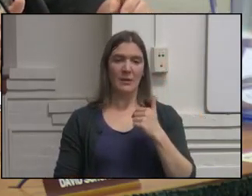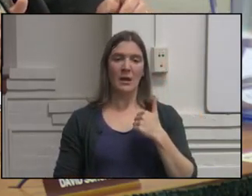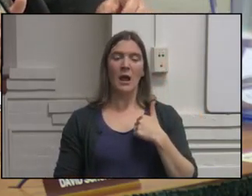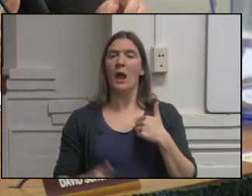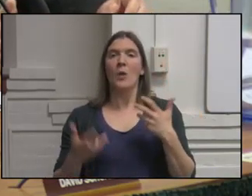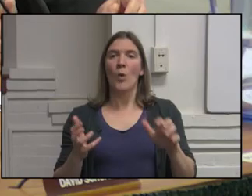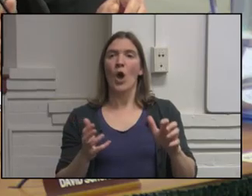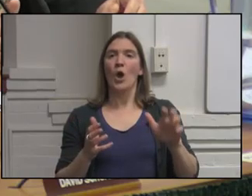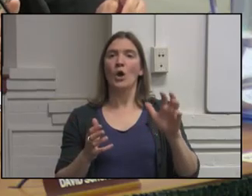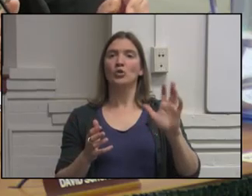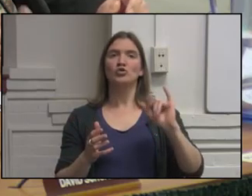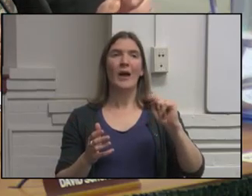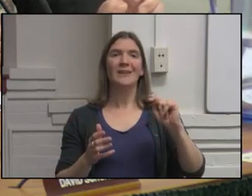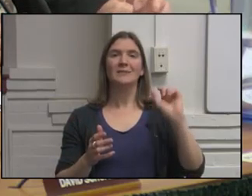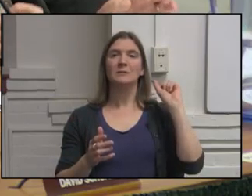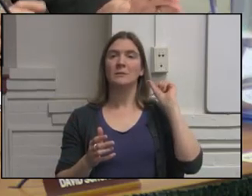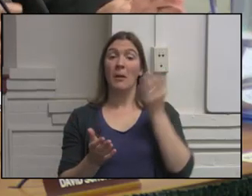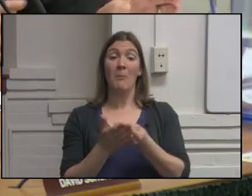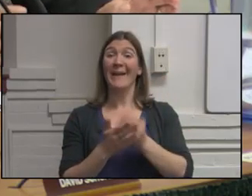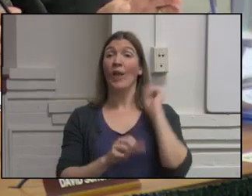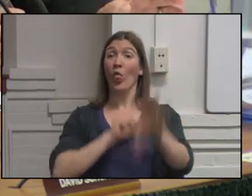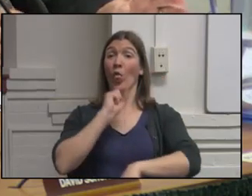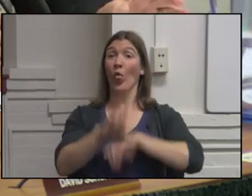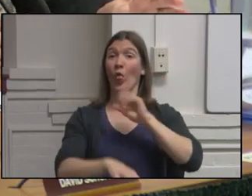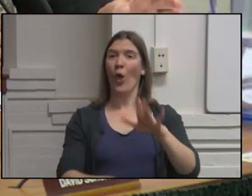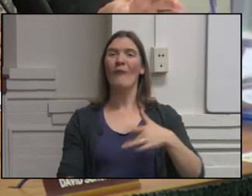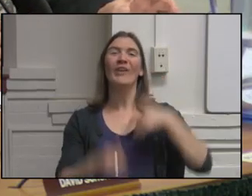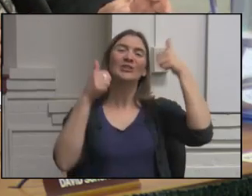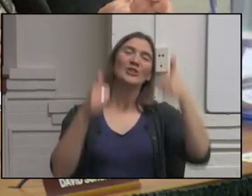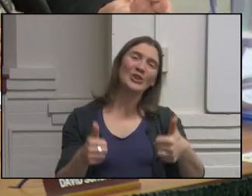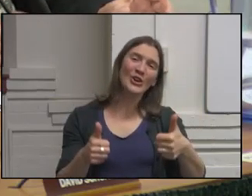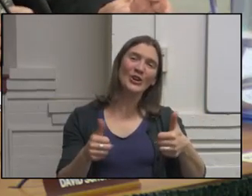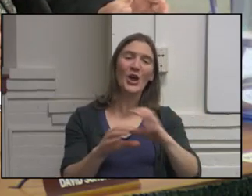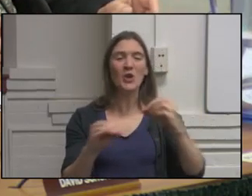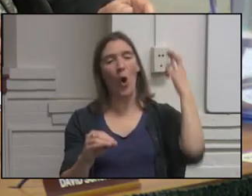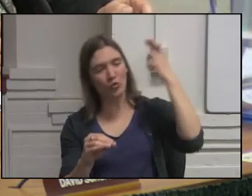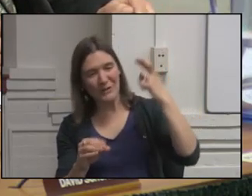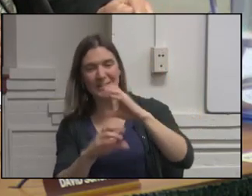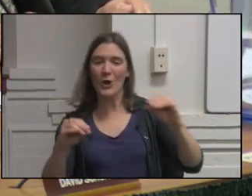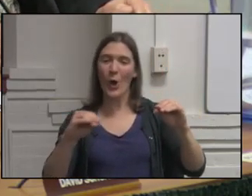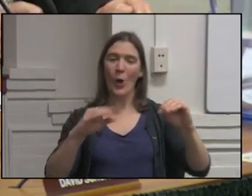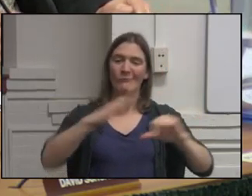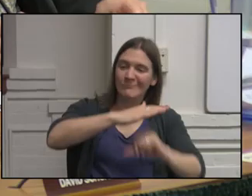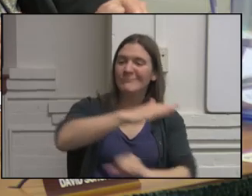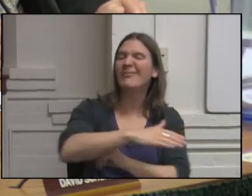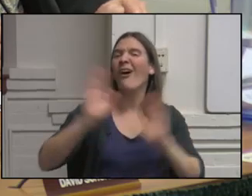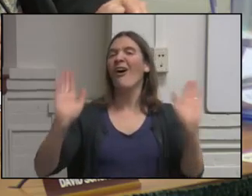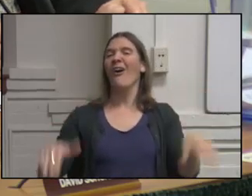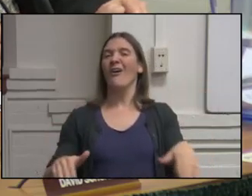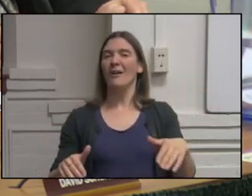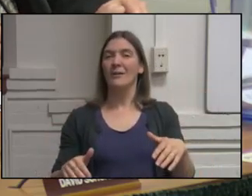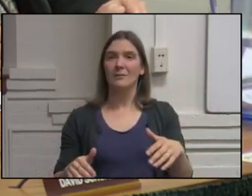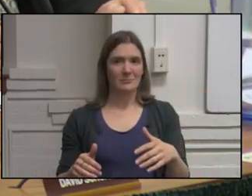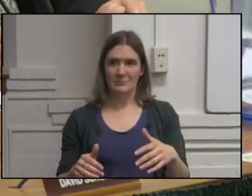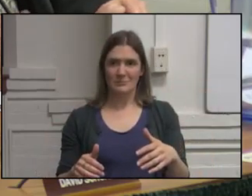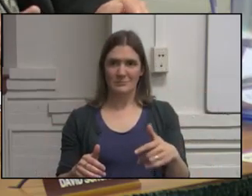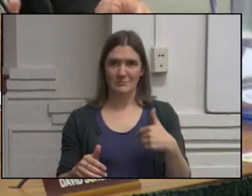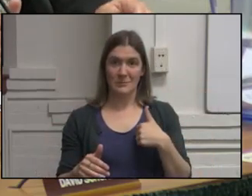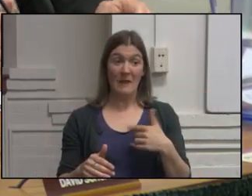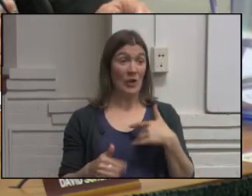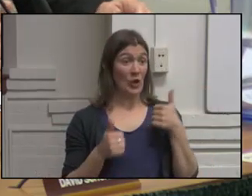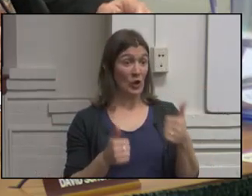throw money at any kind of feel-good activity. And that might, we might feel really good if we have